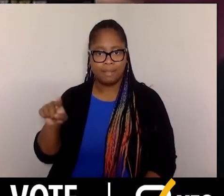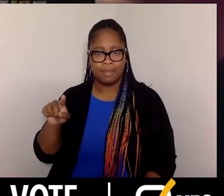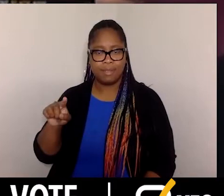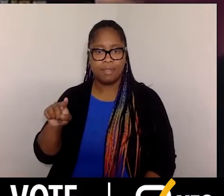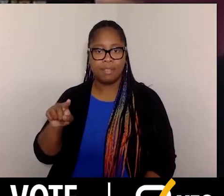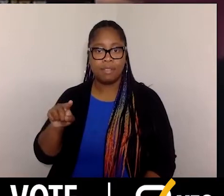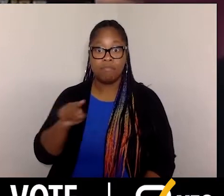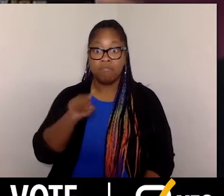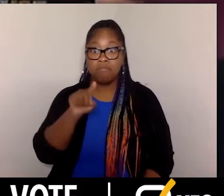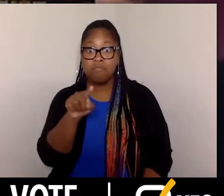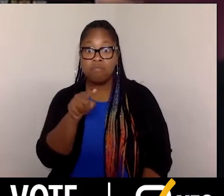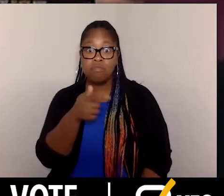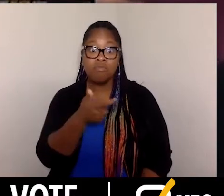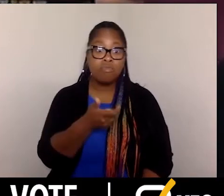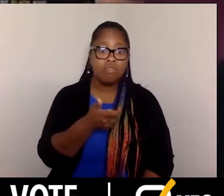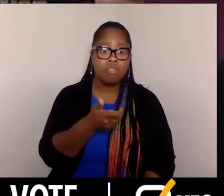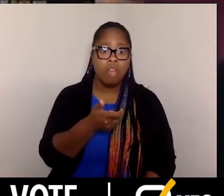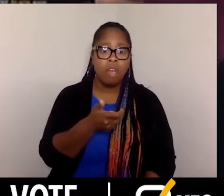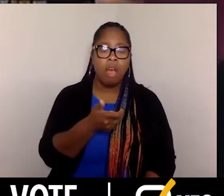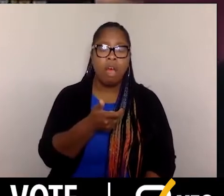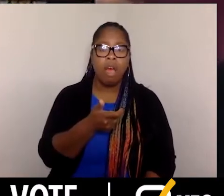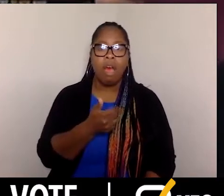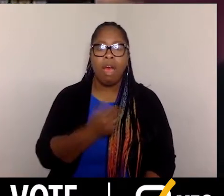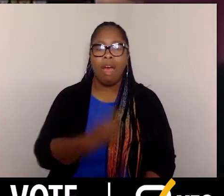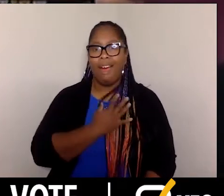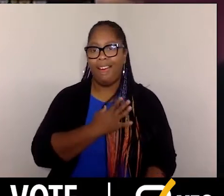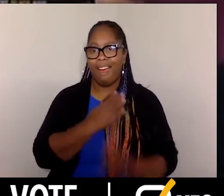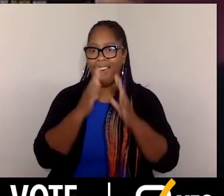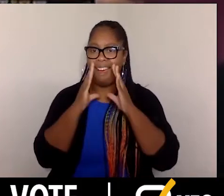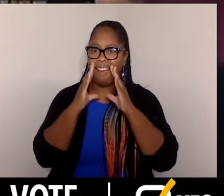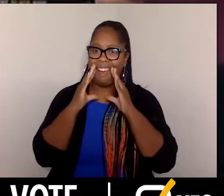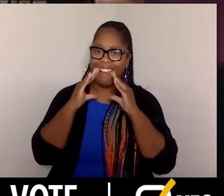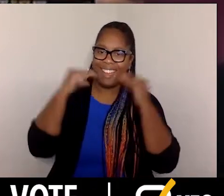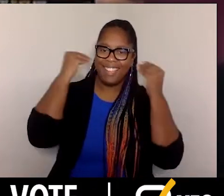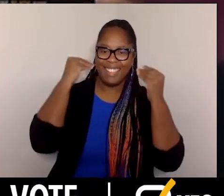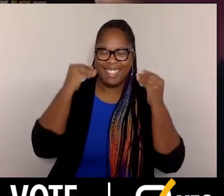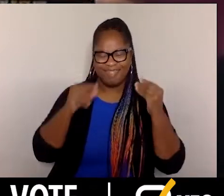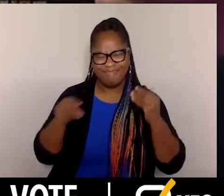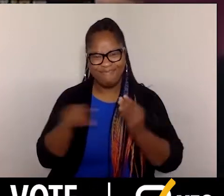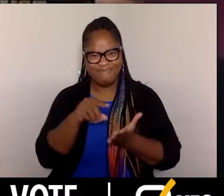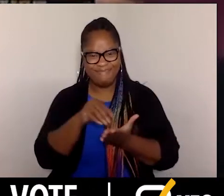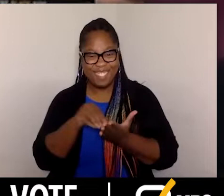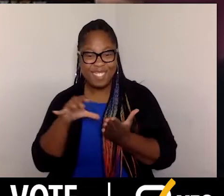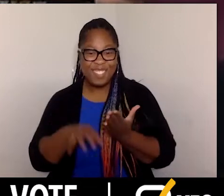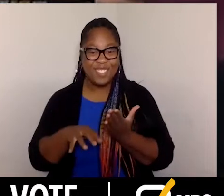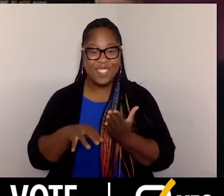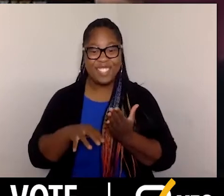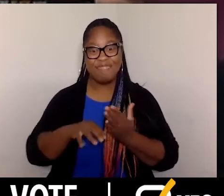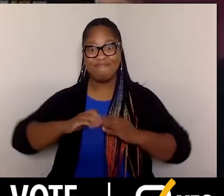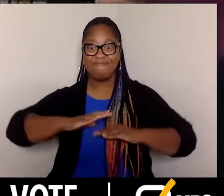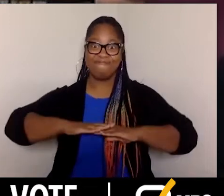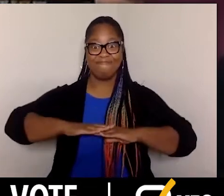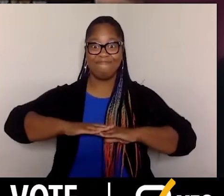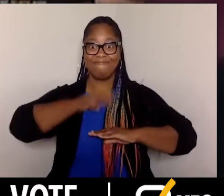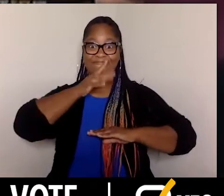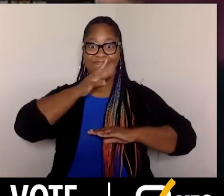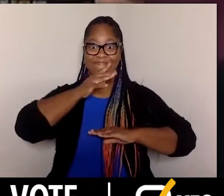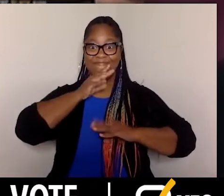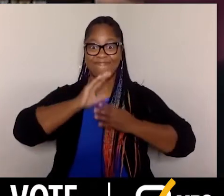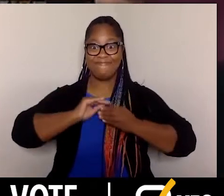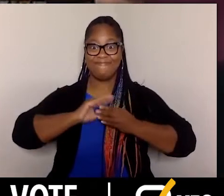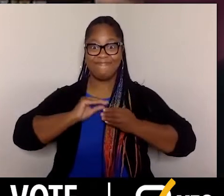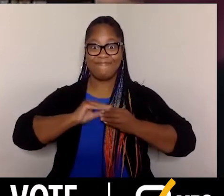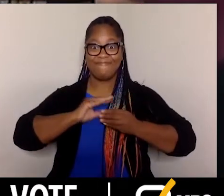smile on your face as you watch these student newscasters deliver their content and then throw